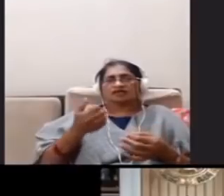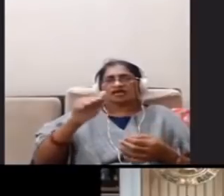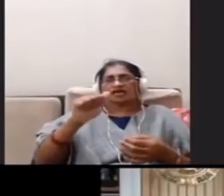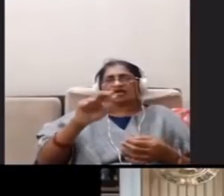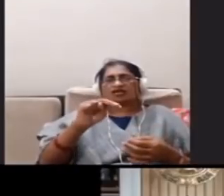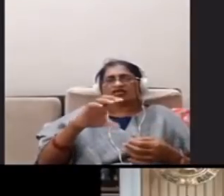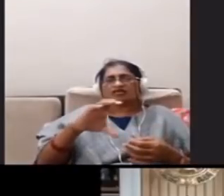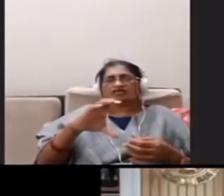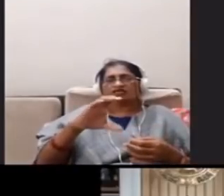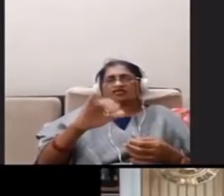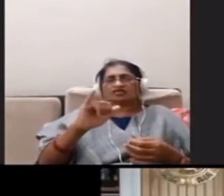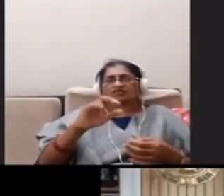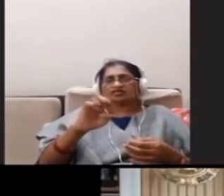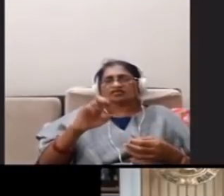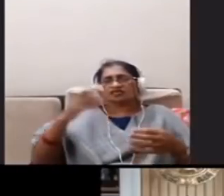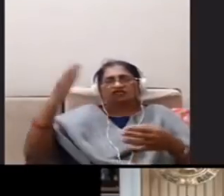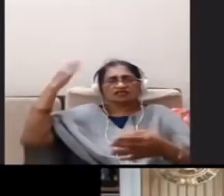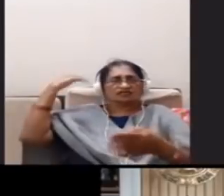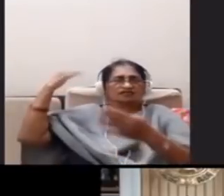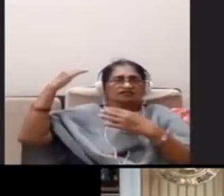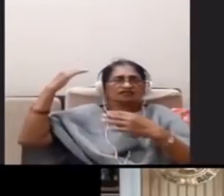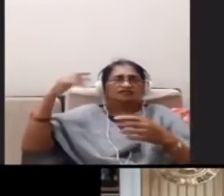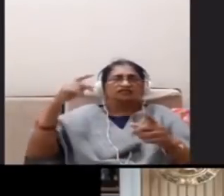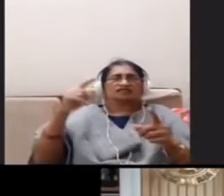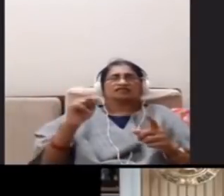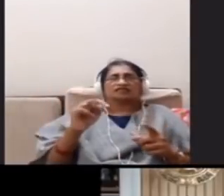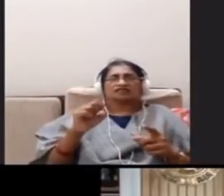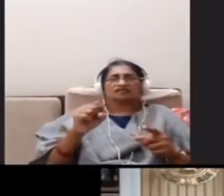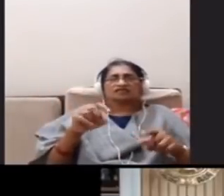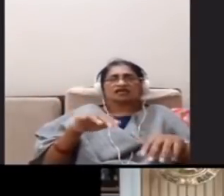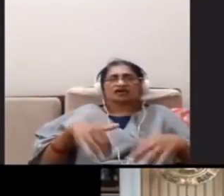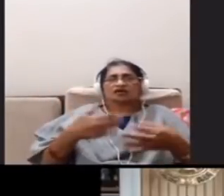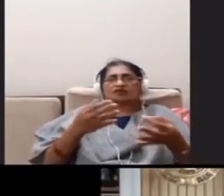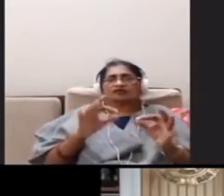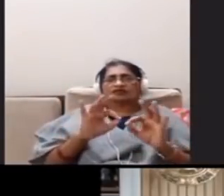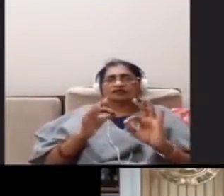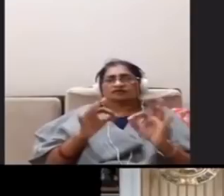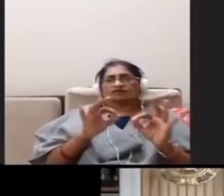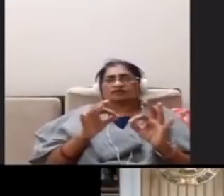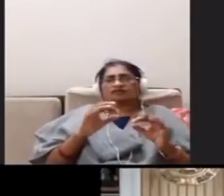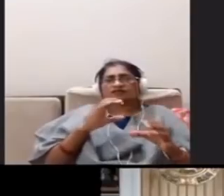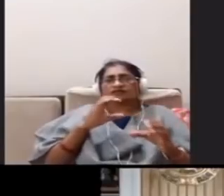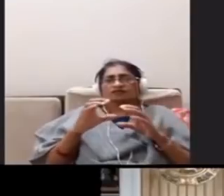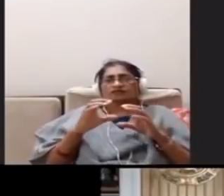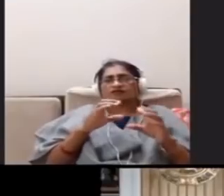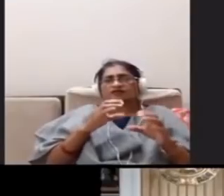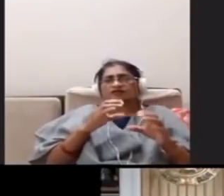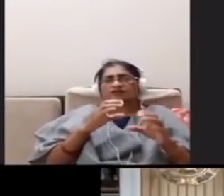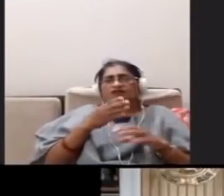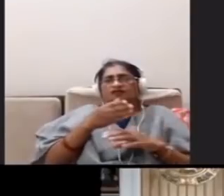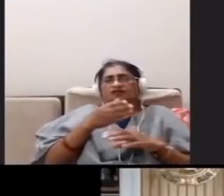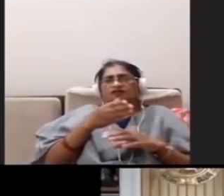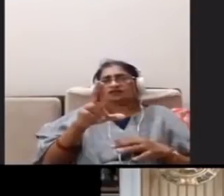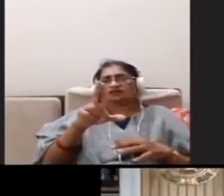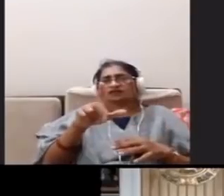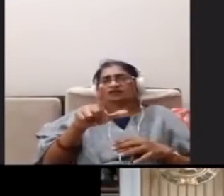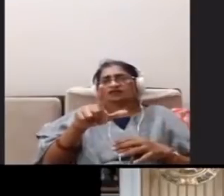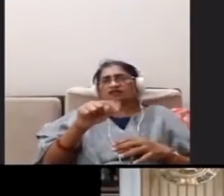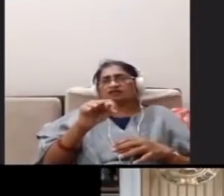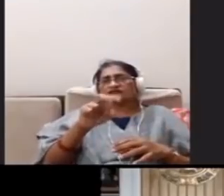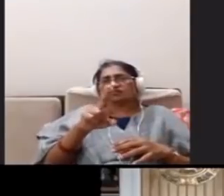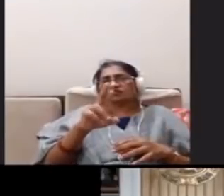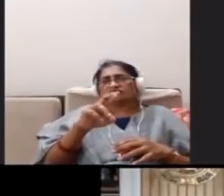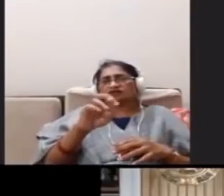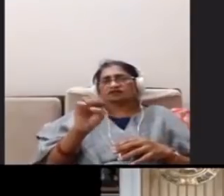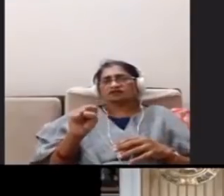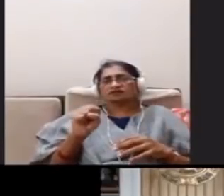in a classicism that is always contemporary in interpretation and communicates across cultures. All her productions are